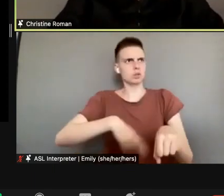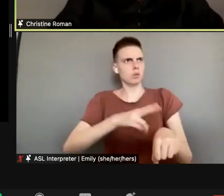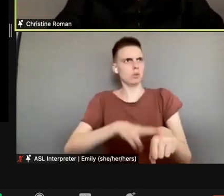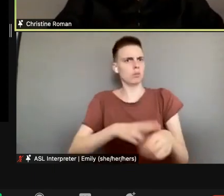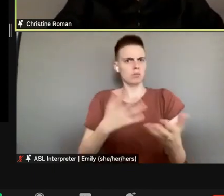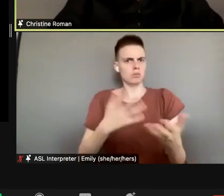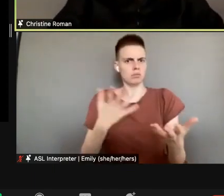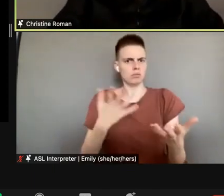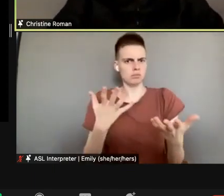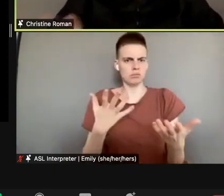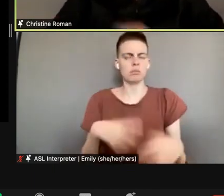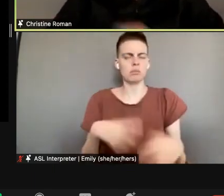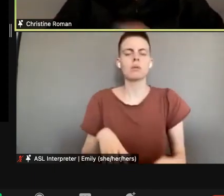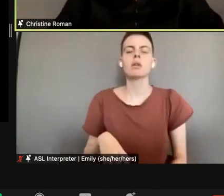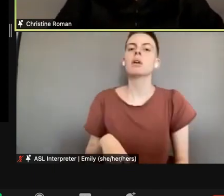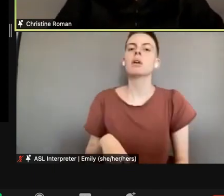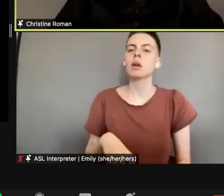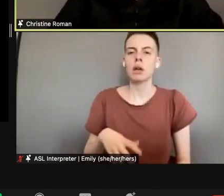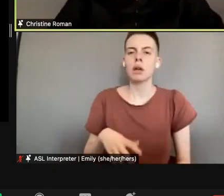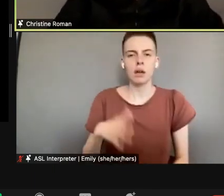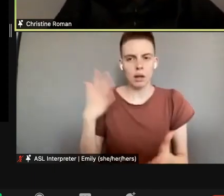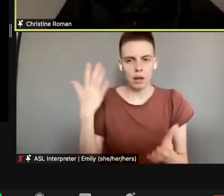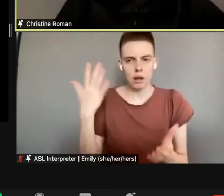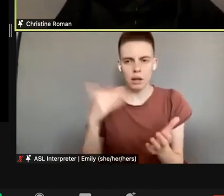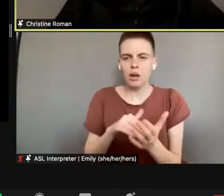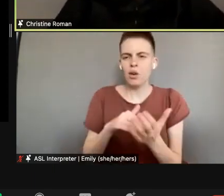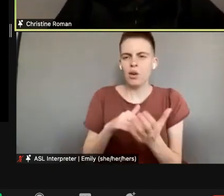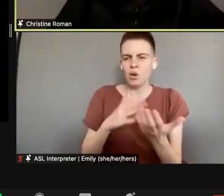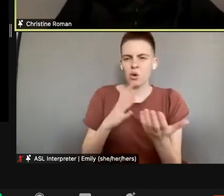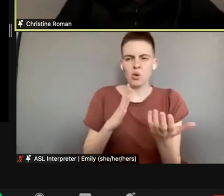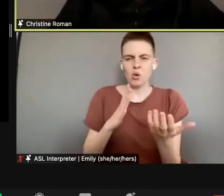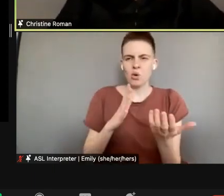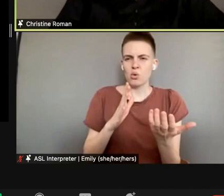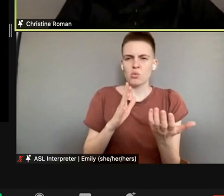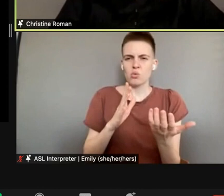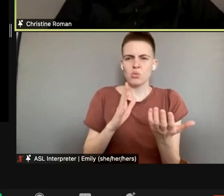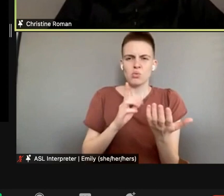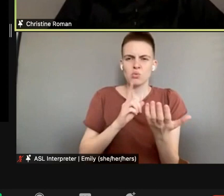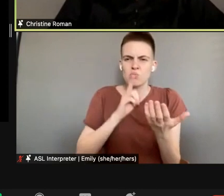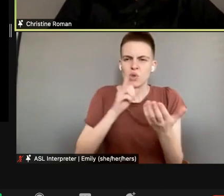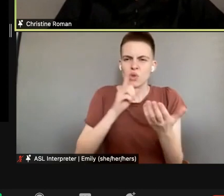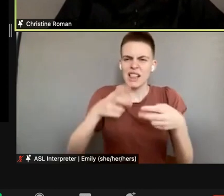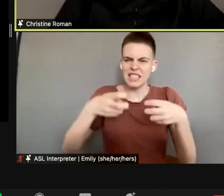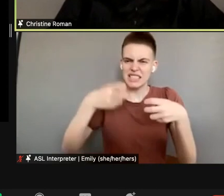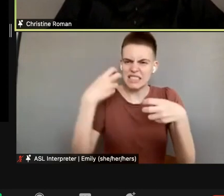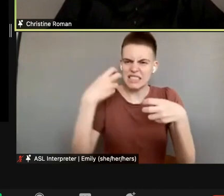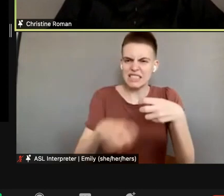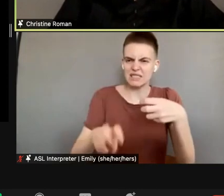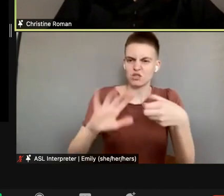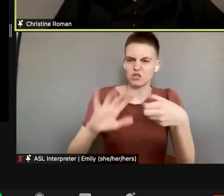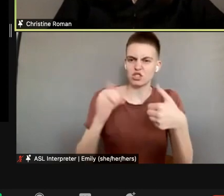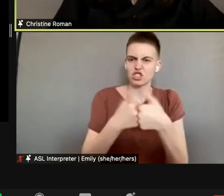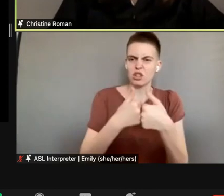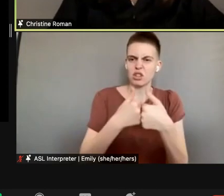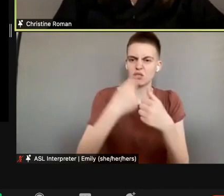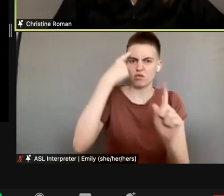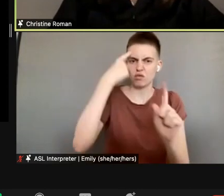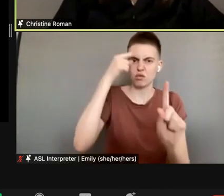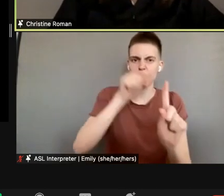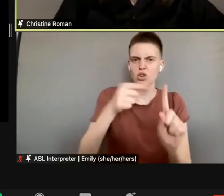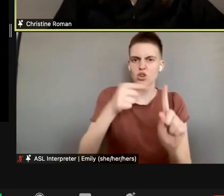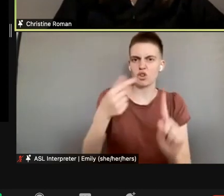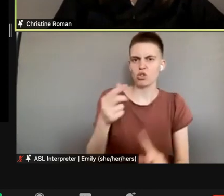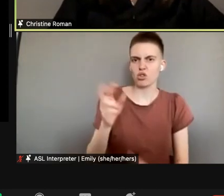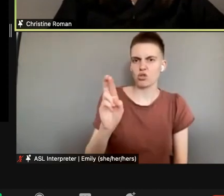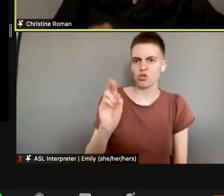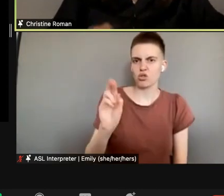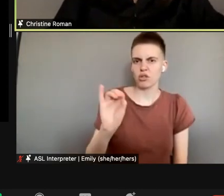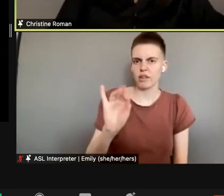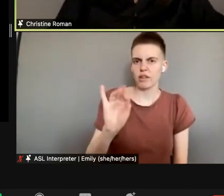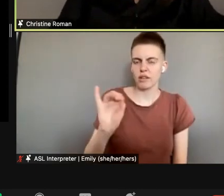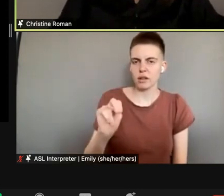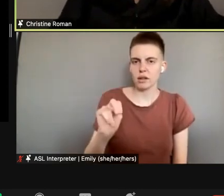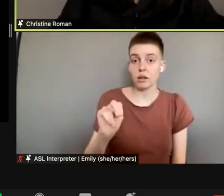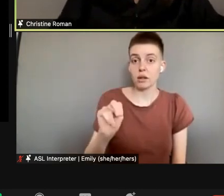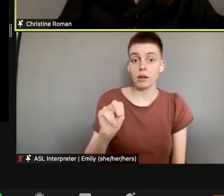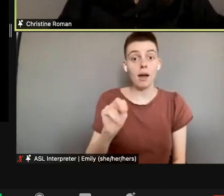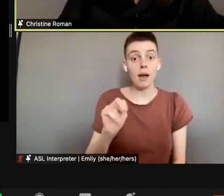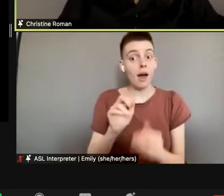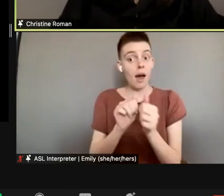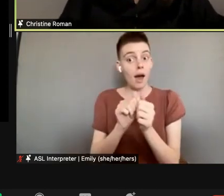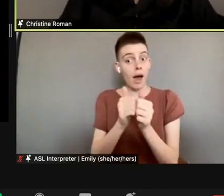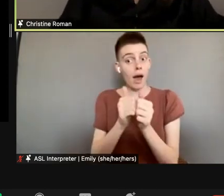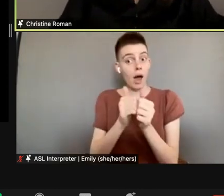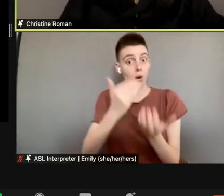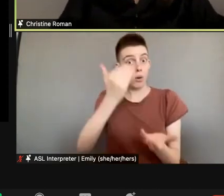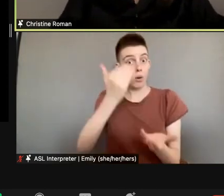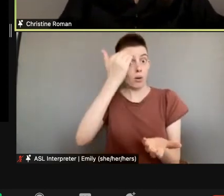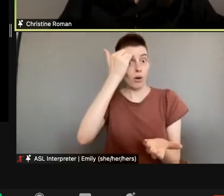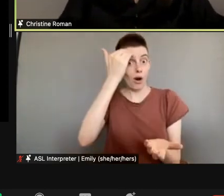then it was a very elusive, difficult challenge for him. How did he know? He knew because this person's always